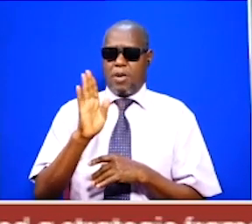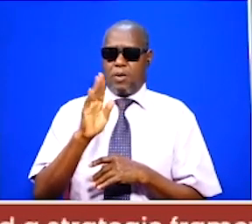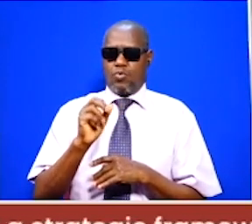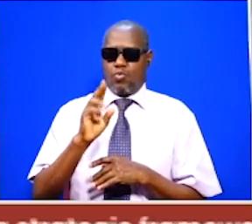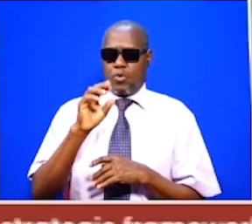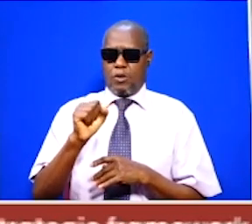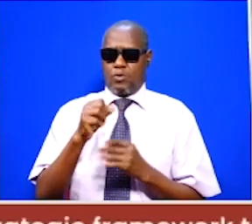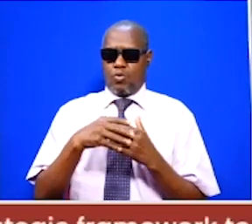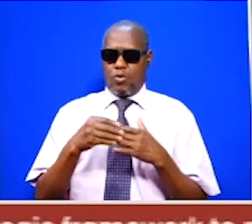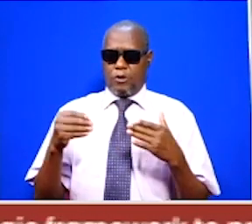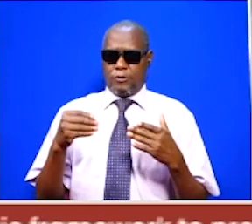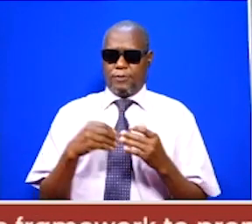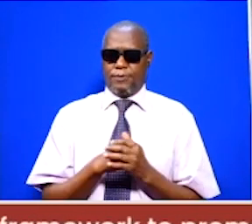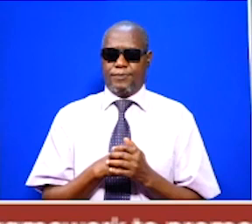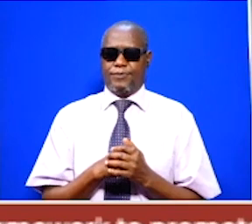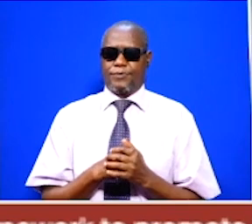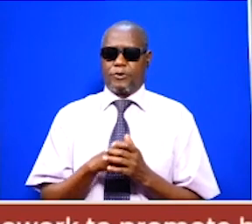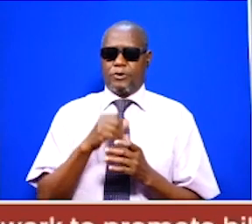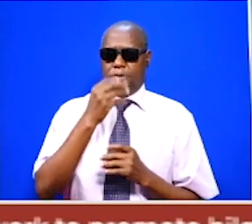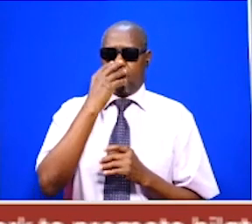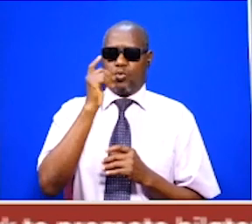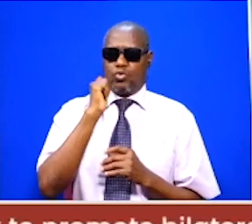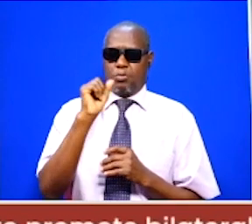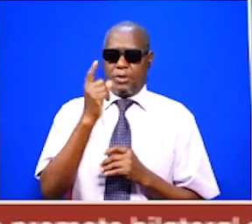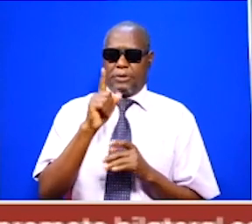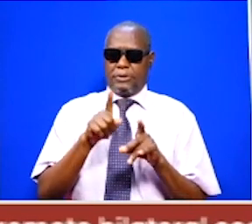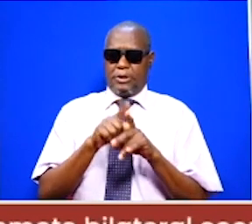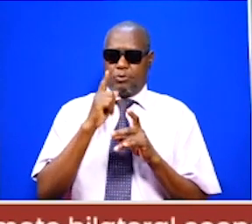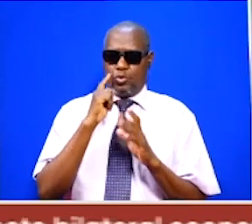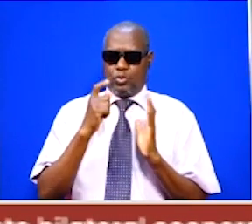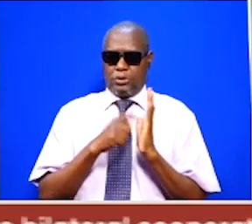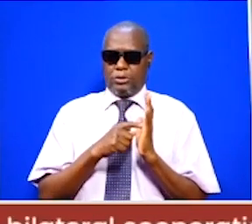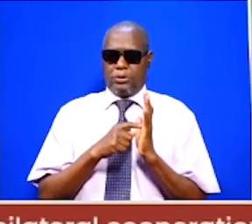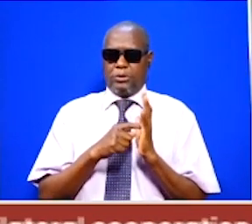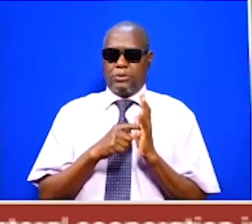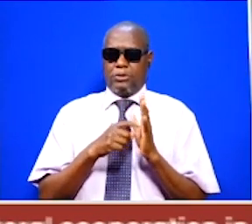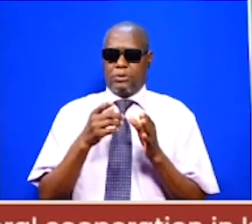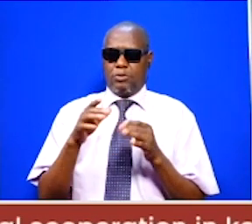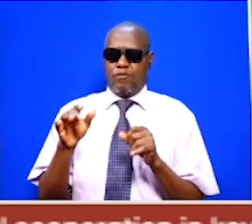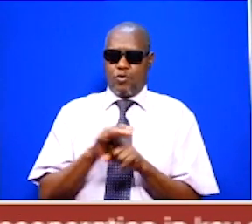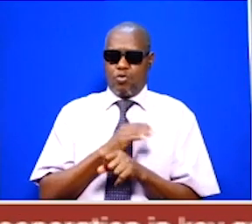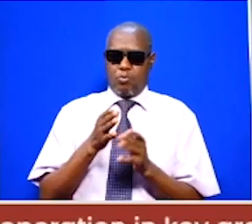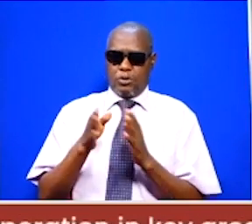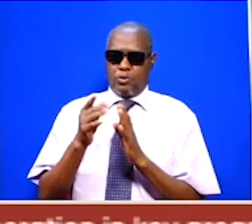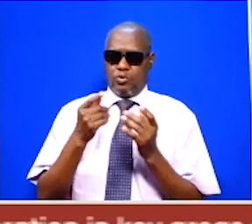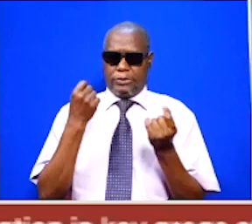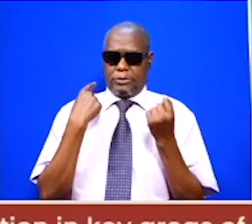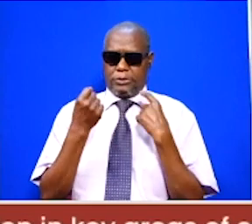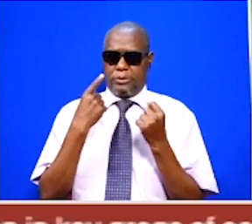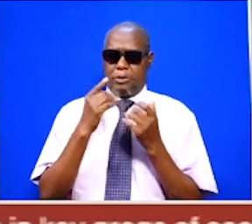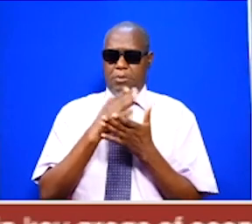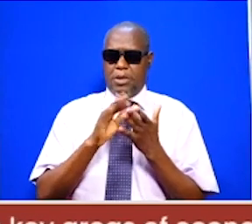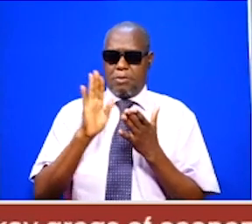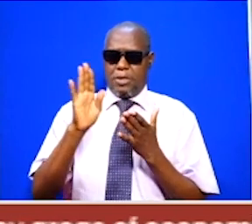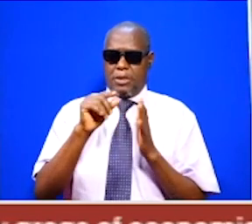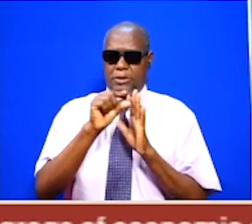$1.1 billion. President Ruto has at the same time noted that to actualize the full potential of tea, part of his government's agenda is to